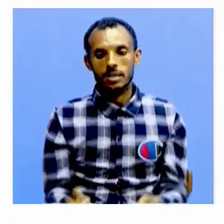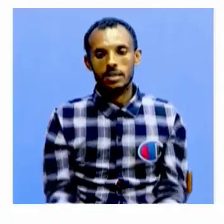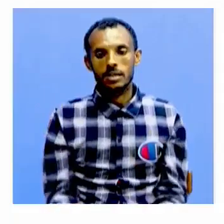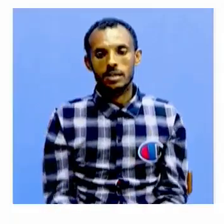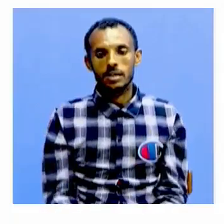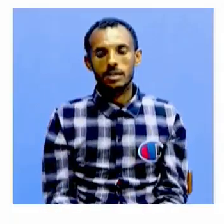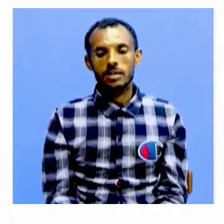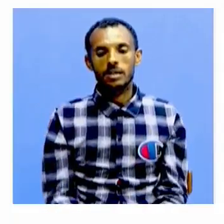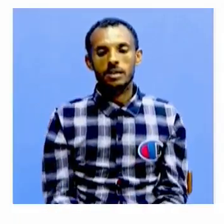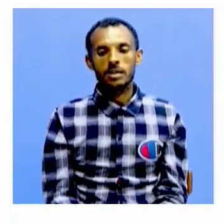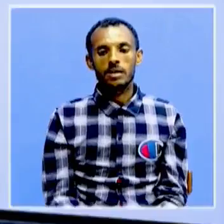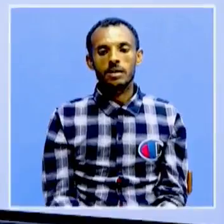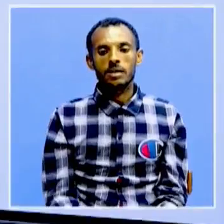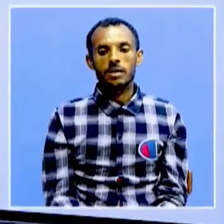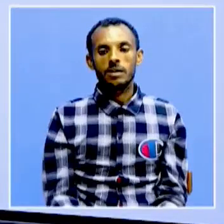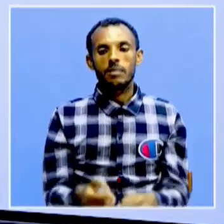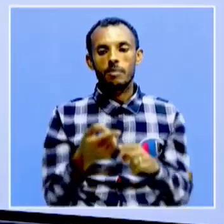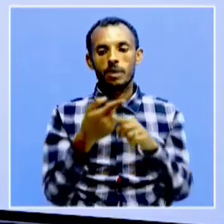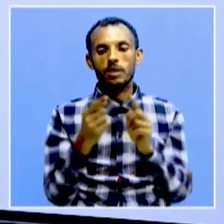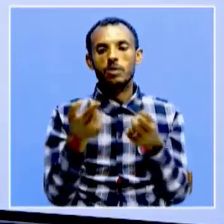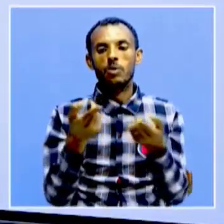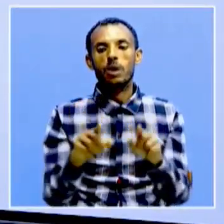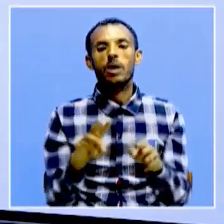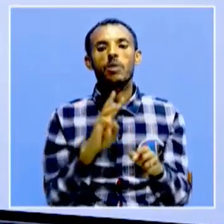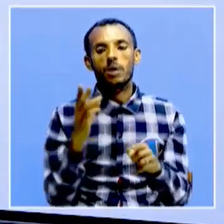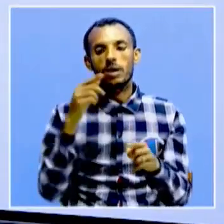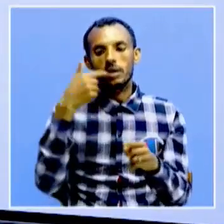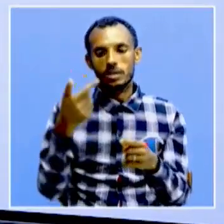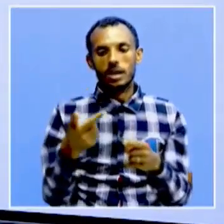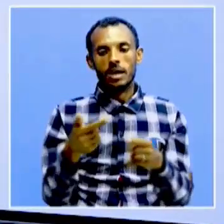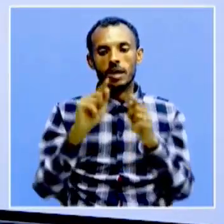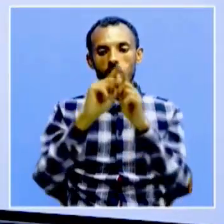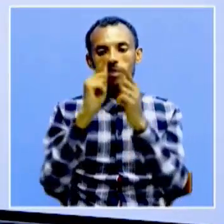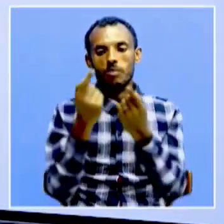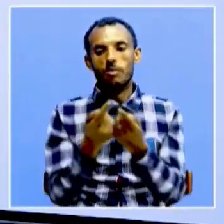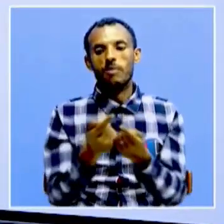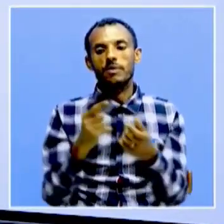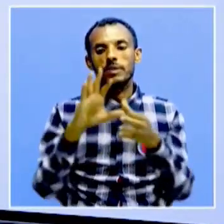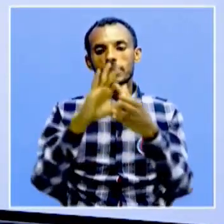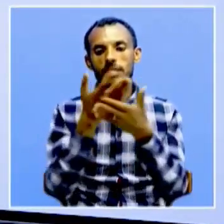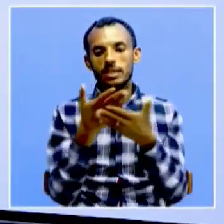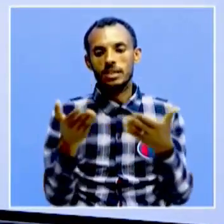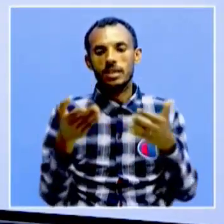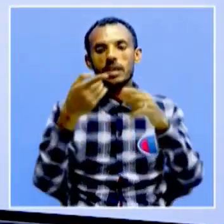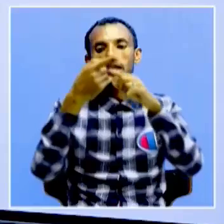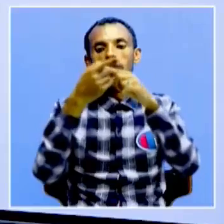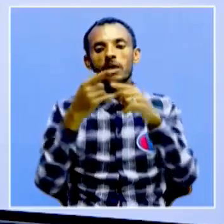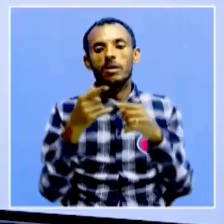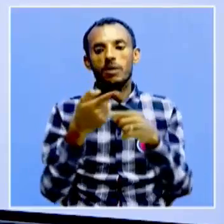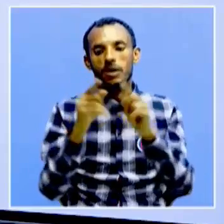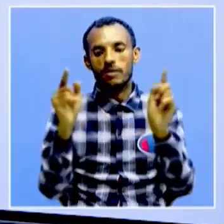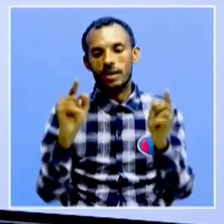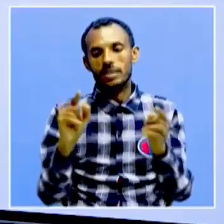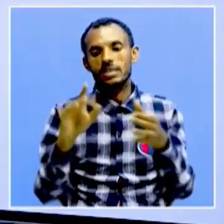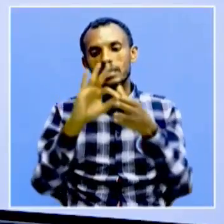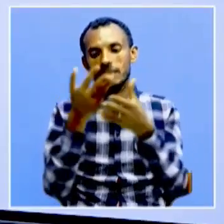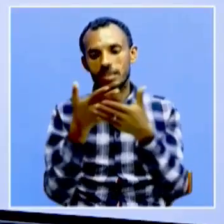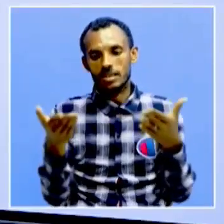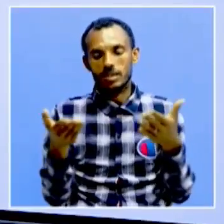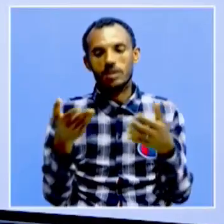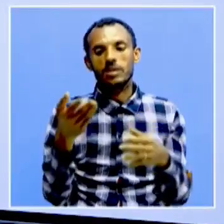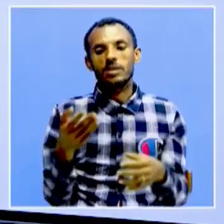sentences. But when we say group of sentences, do we simply pick different sentences from different